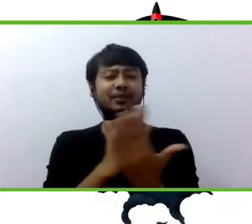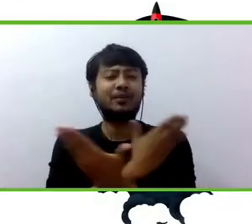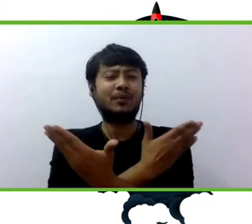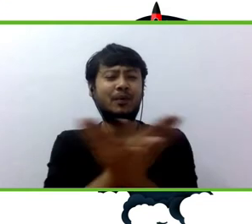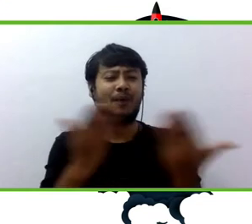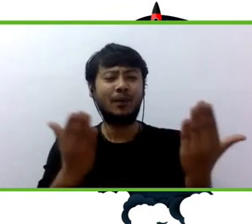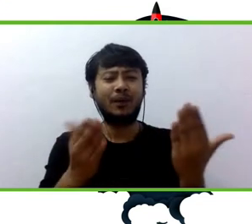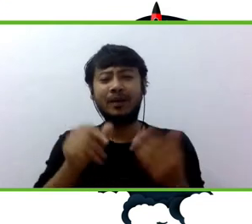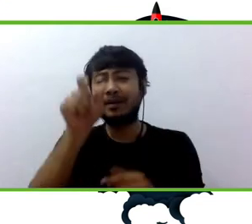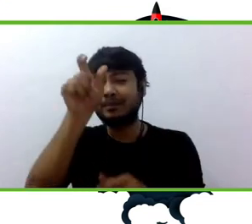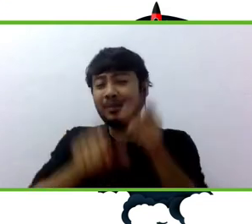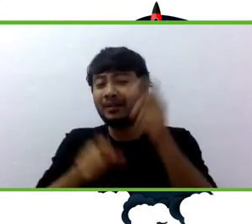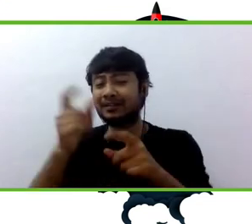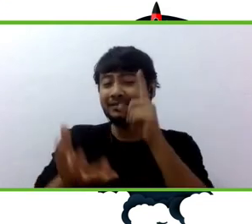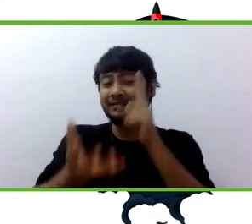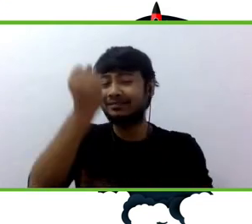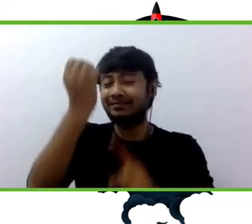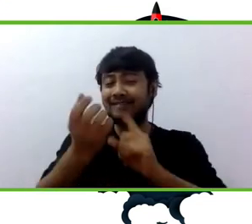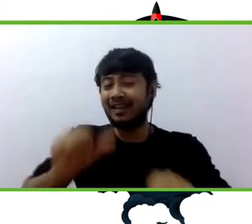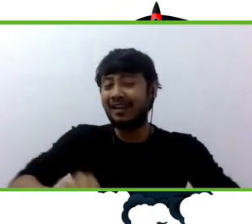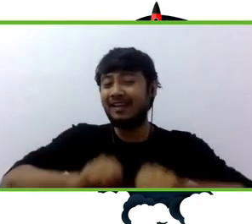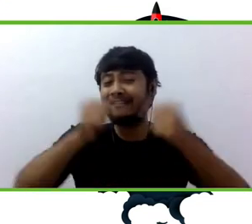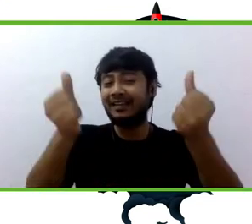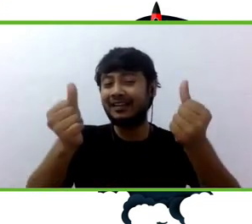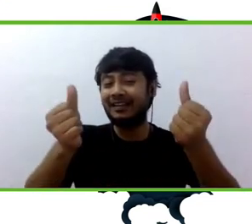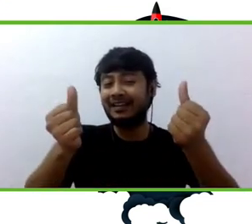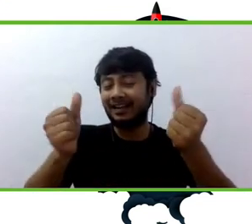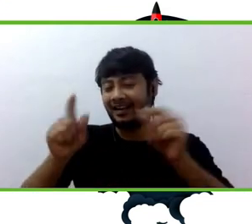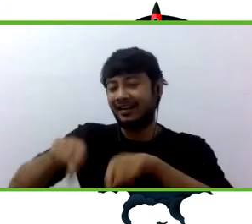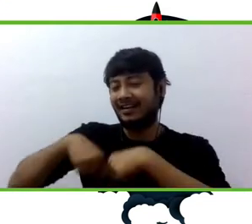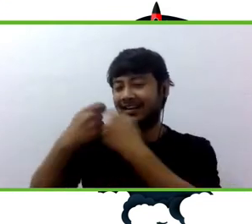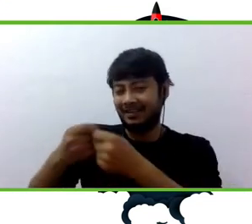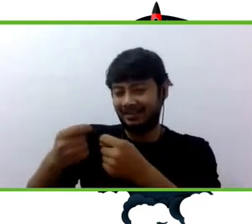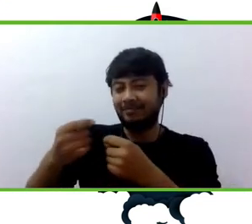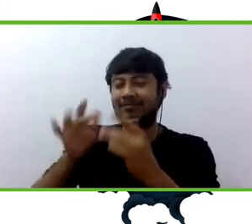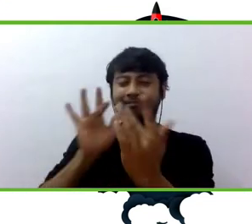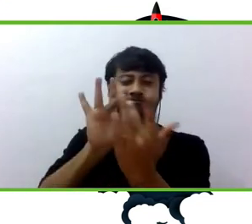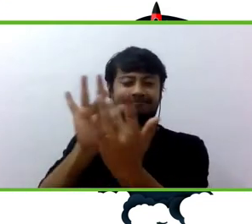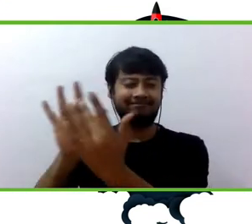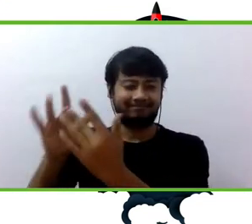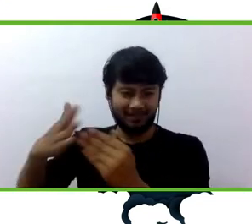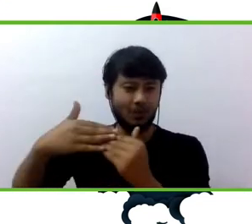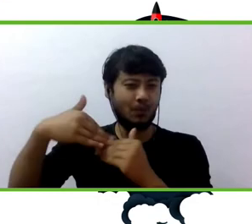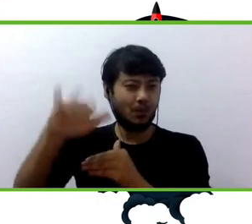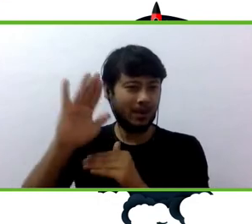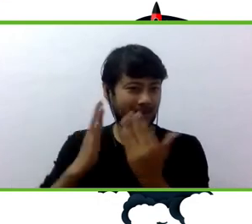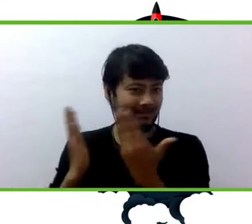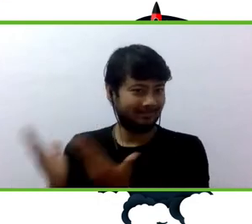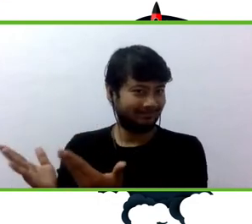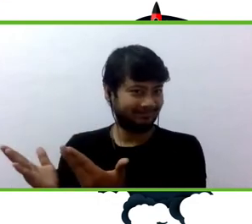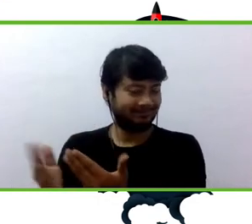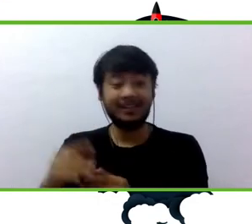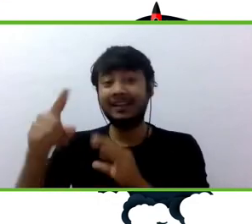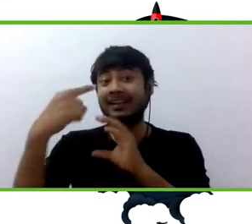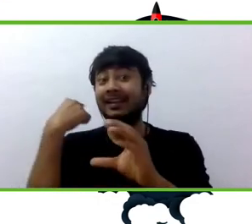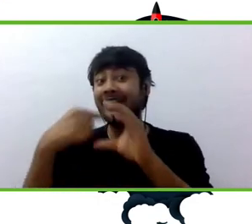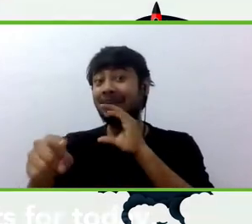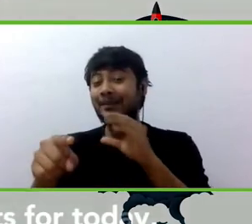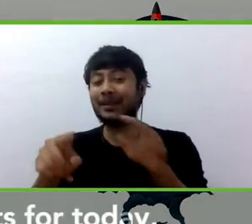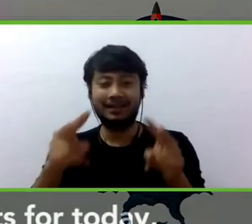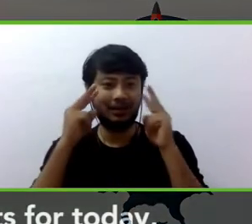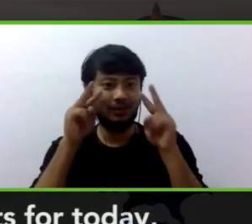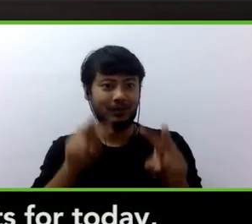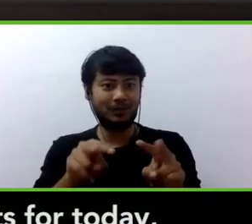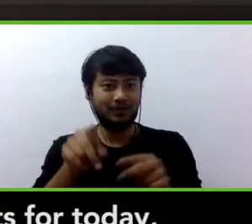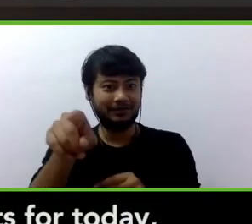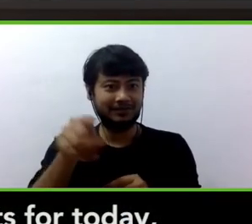the winners. Watch out in your emails. Now it is time for us to move to one of our